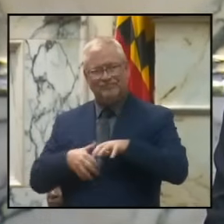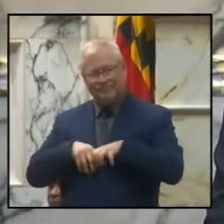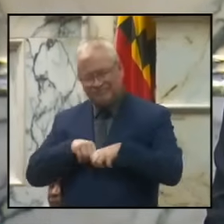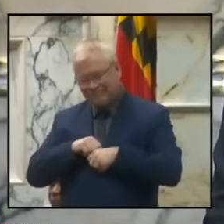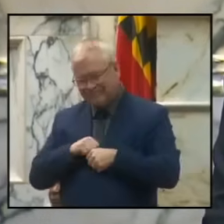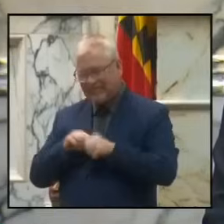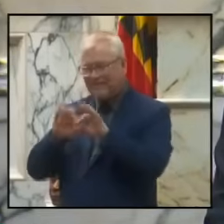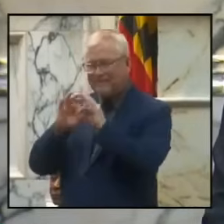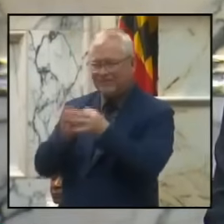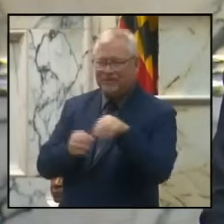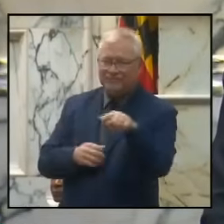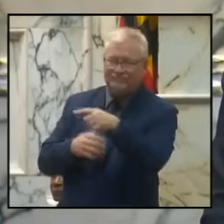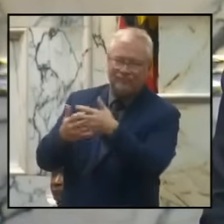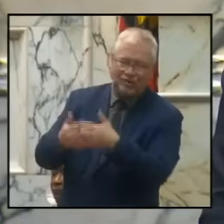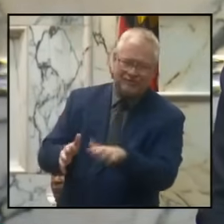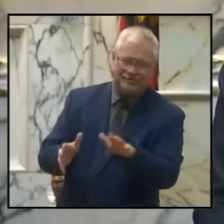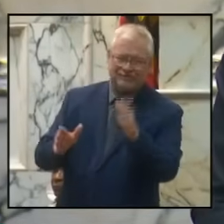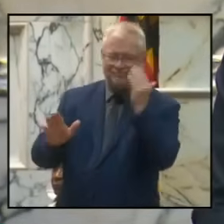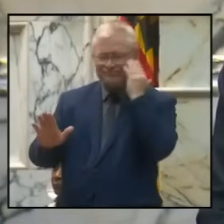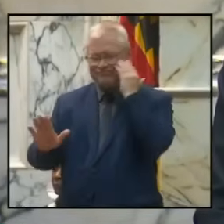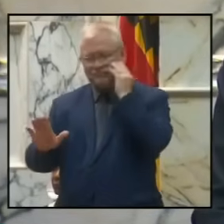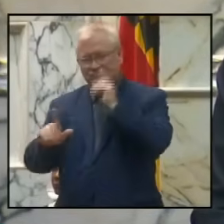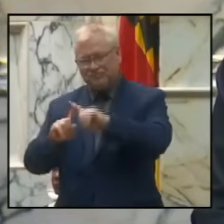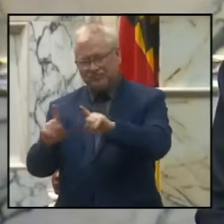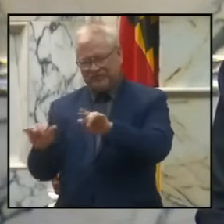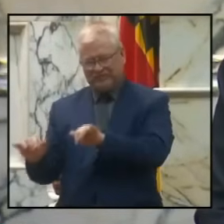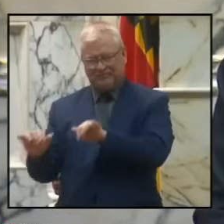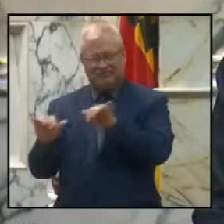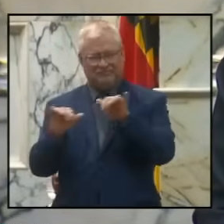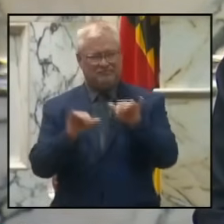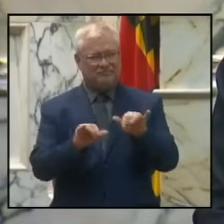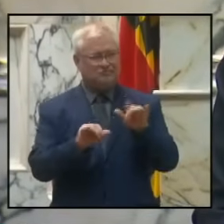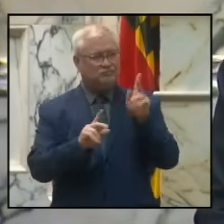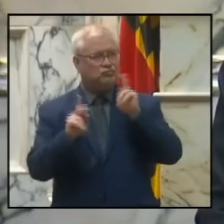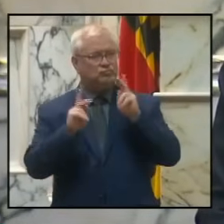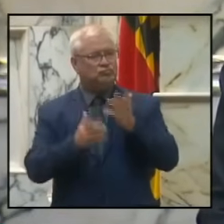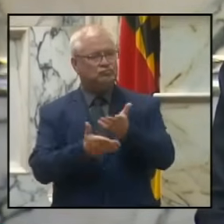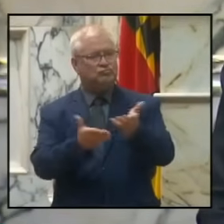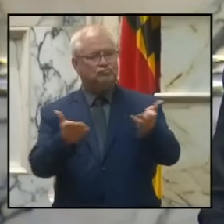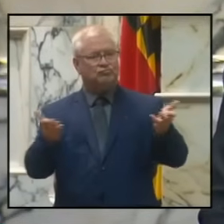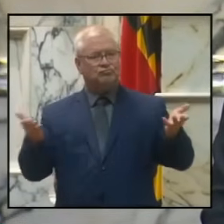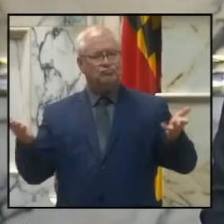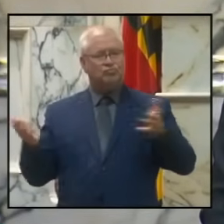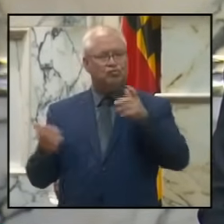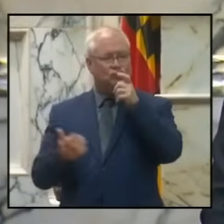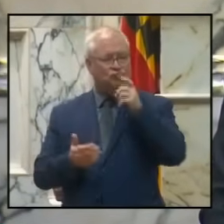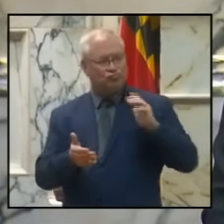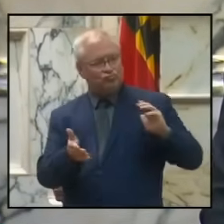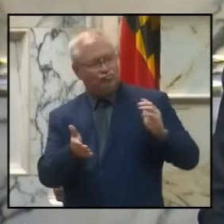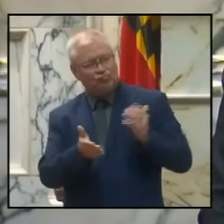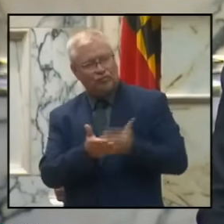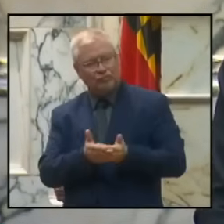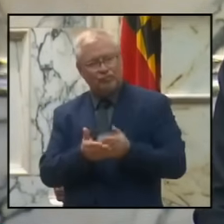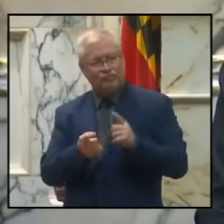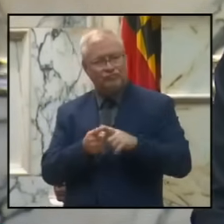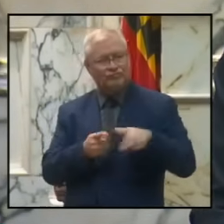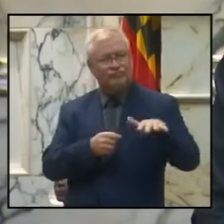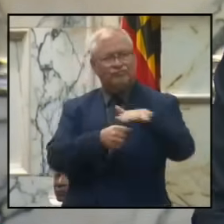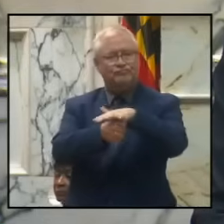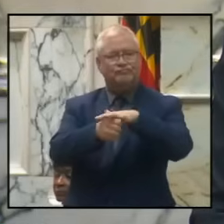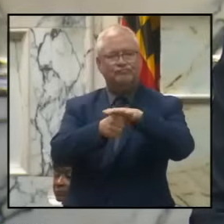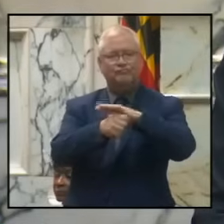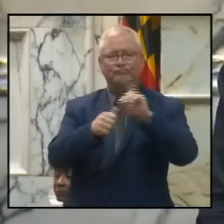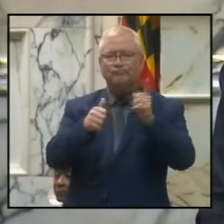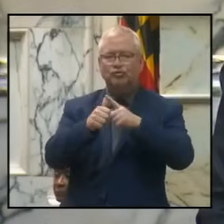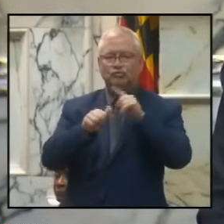perished and also by the Marylanders who were the first ones on the scene to respond. Because they are going to have